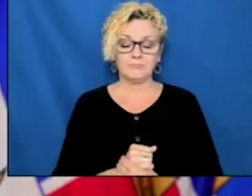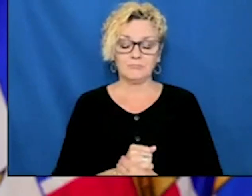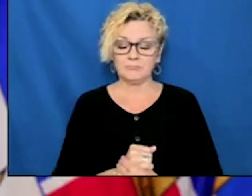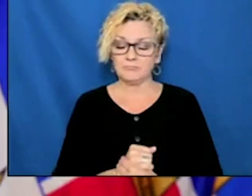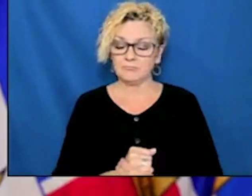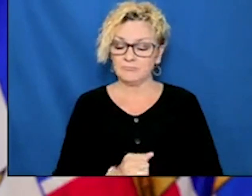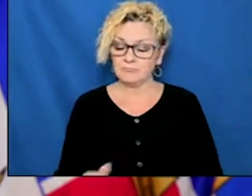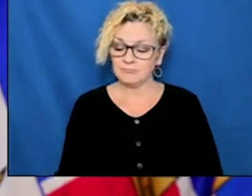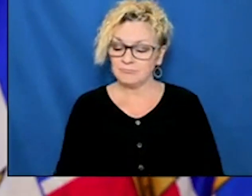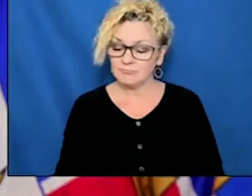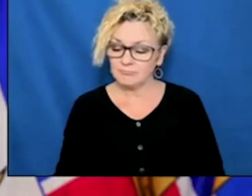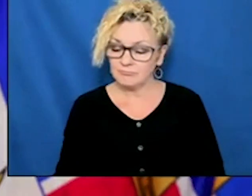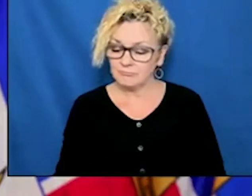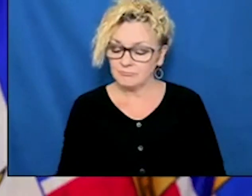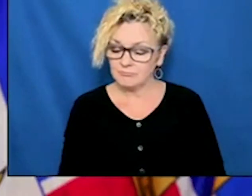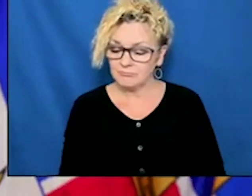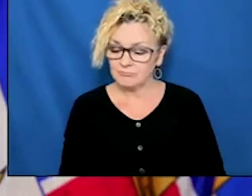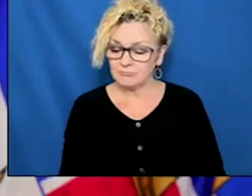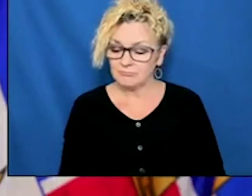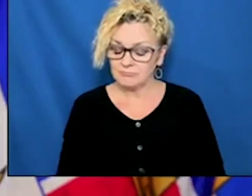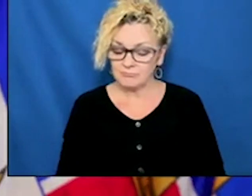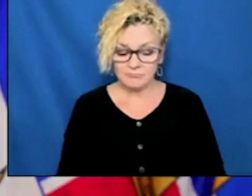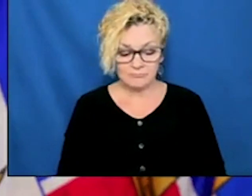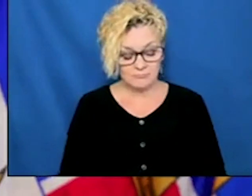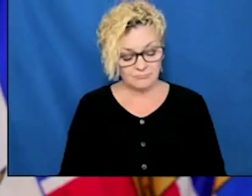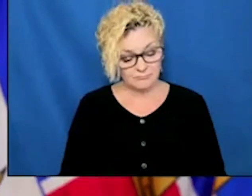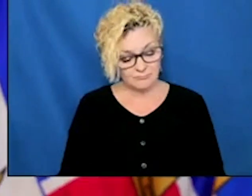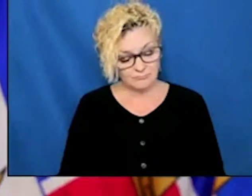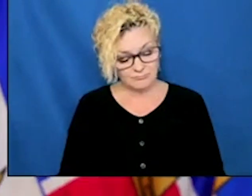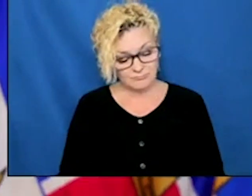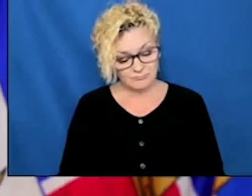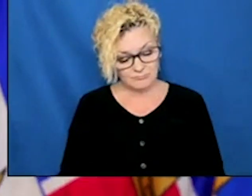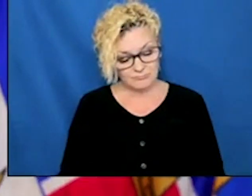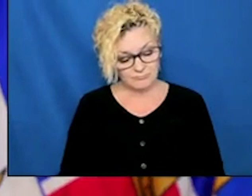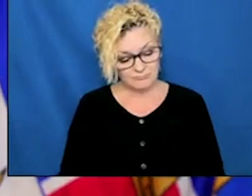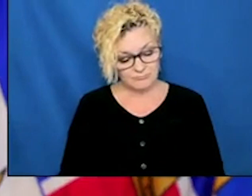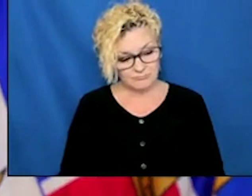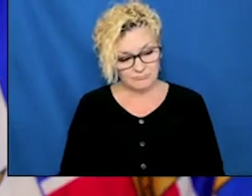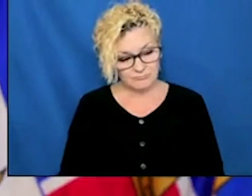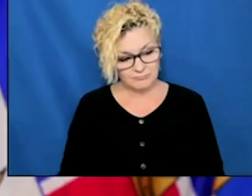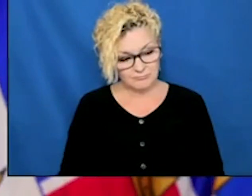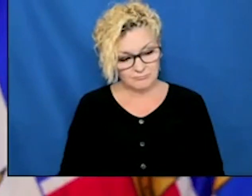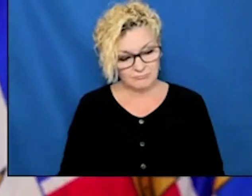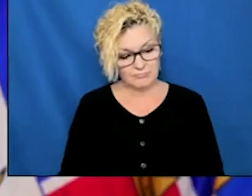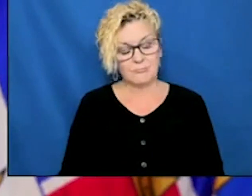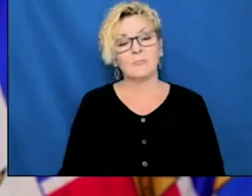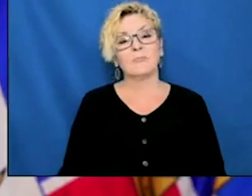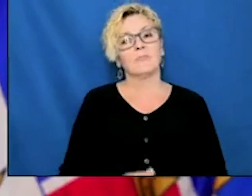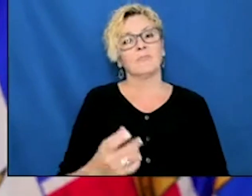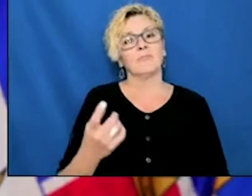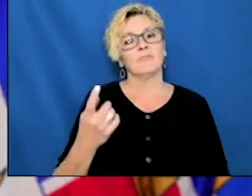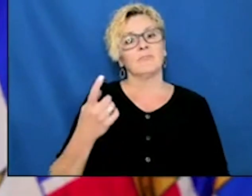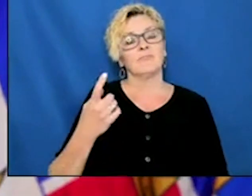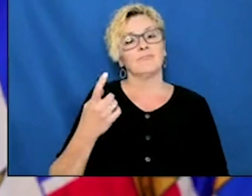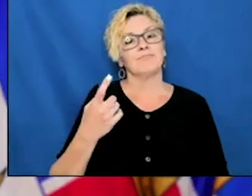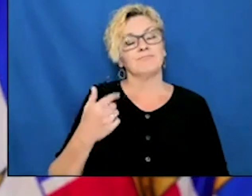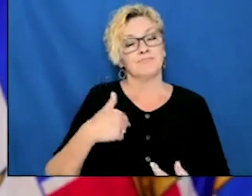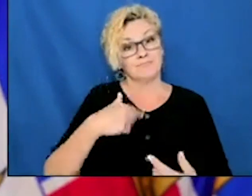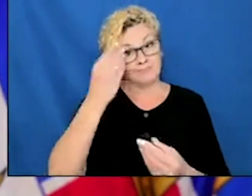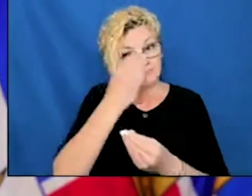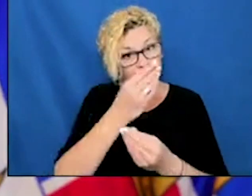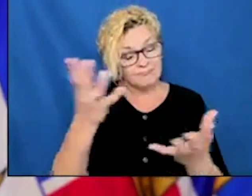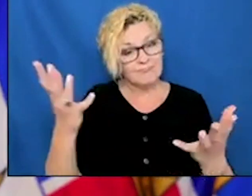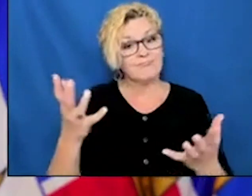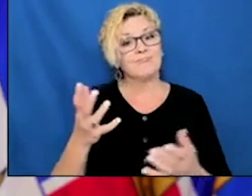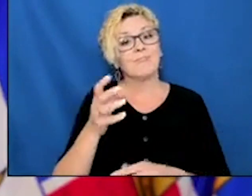And having an age group doesn't represent each individual who passed away this